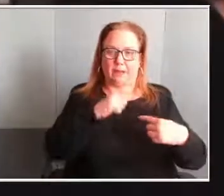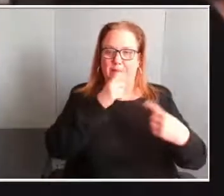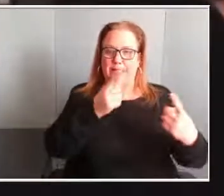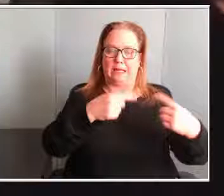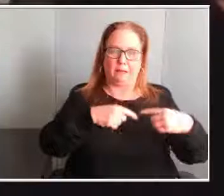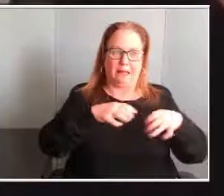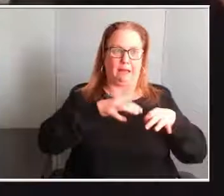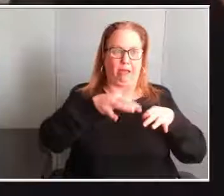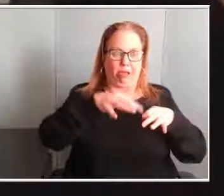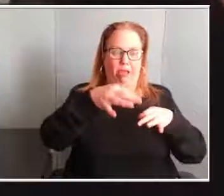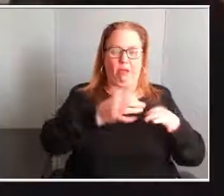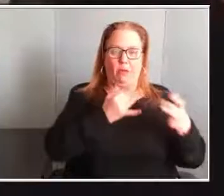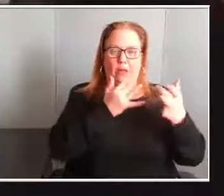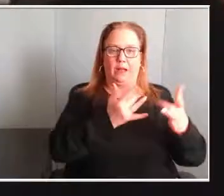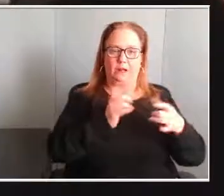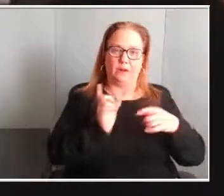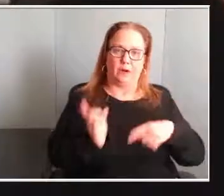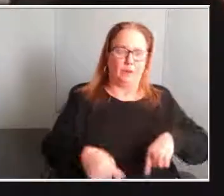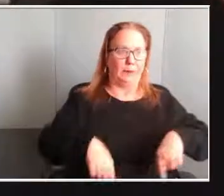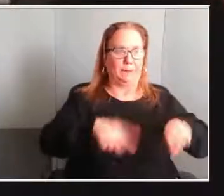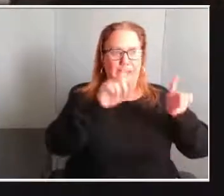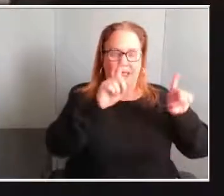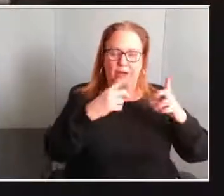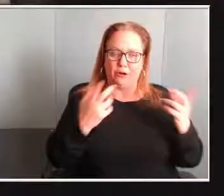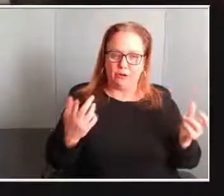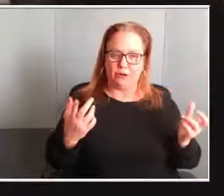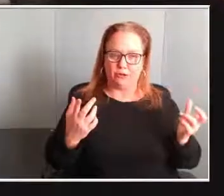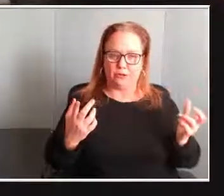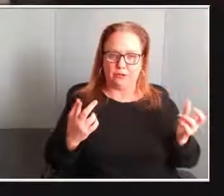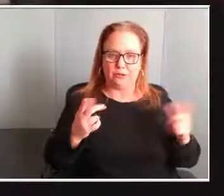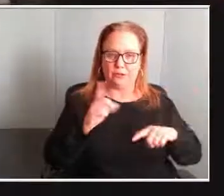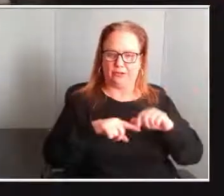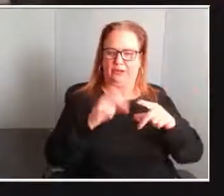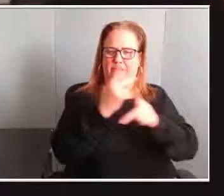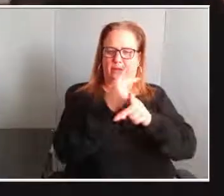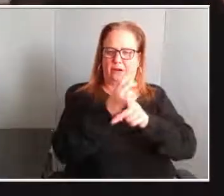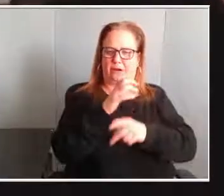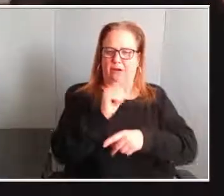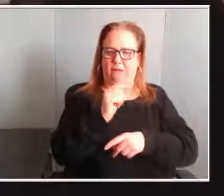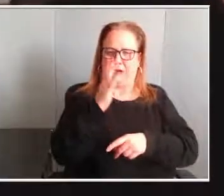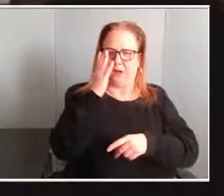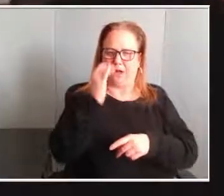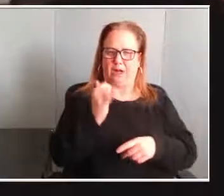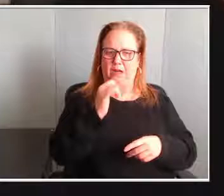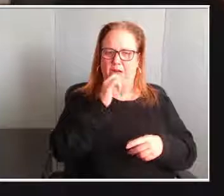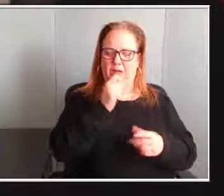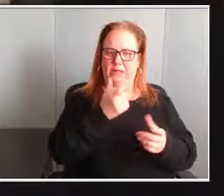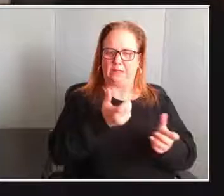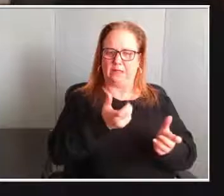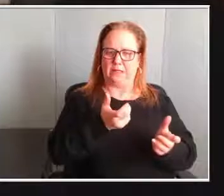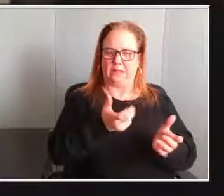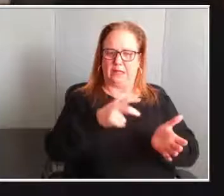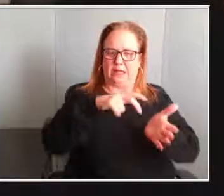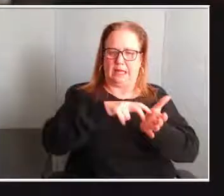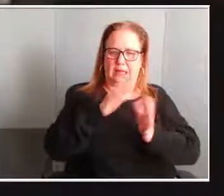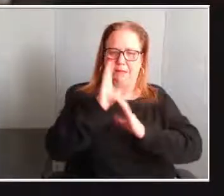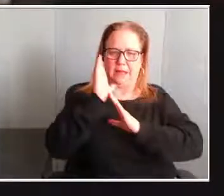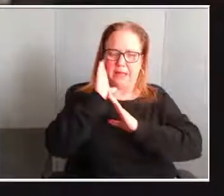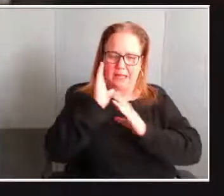coming, so I went upstairs and couldn't figure out why he wasn't getting out of bed.